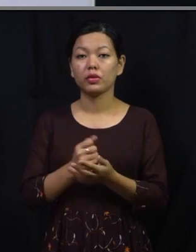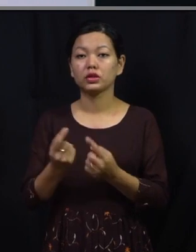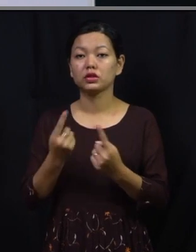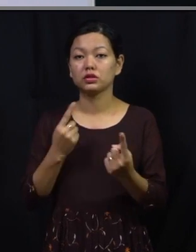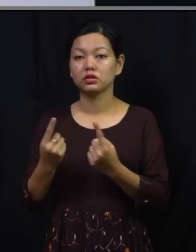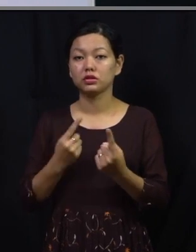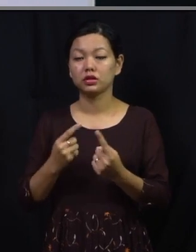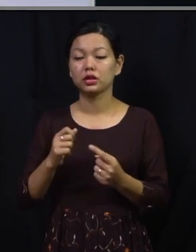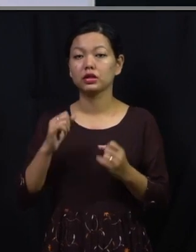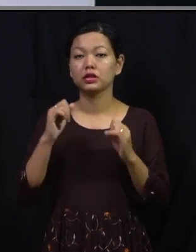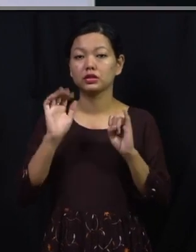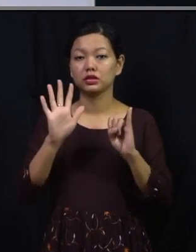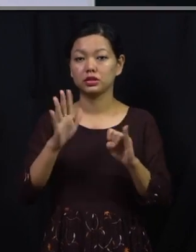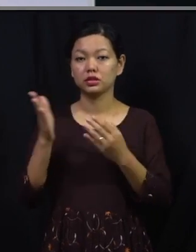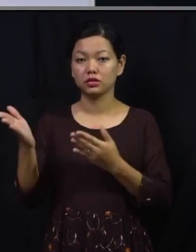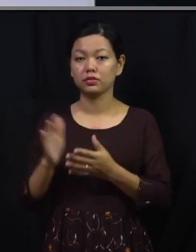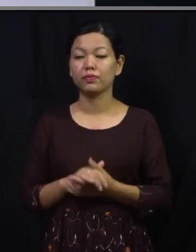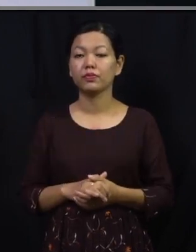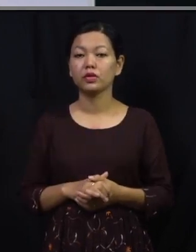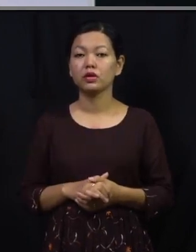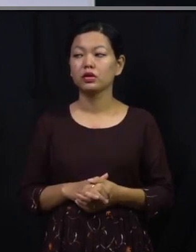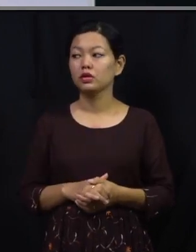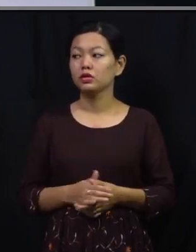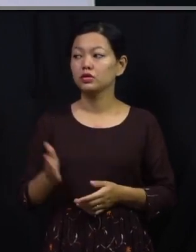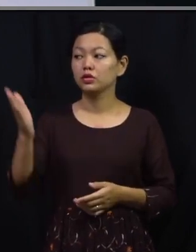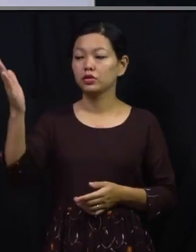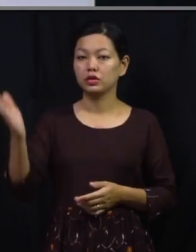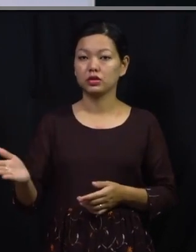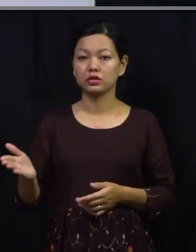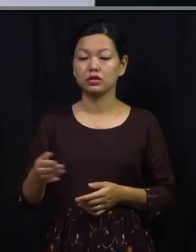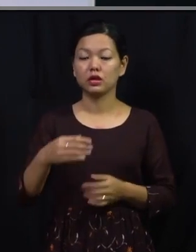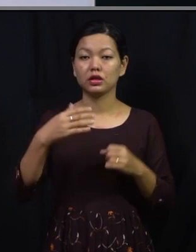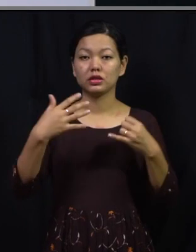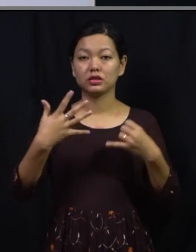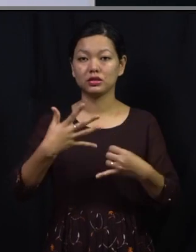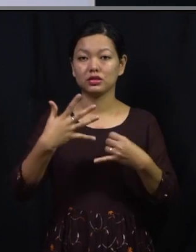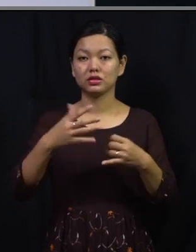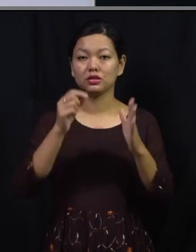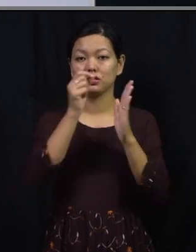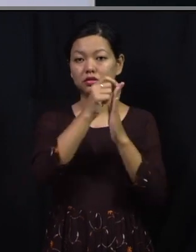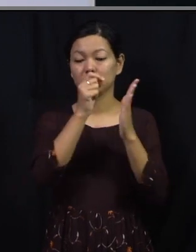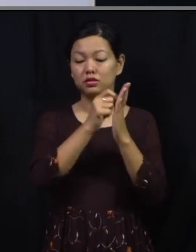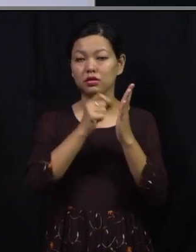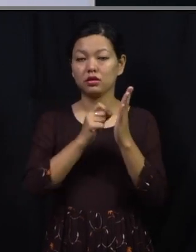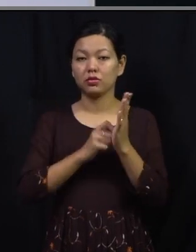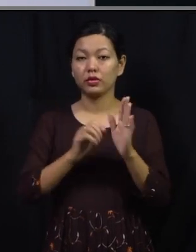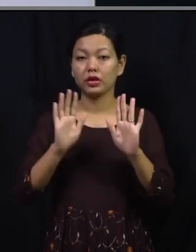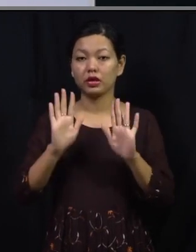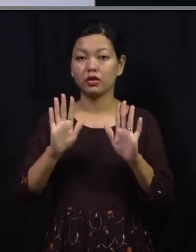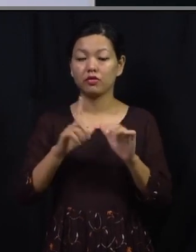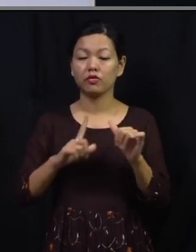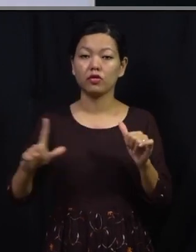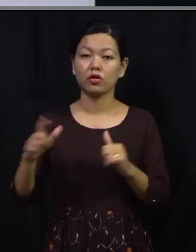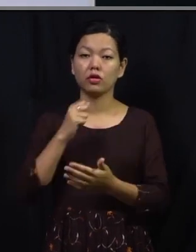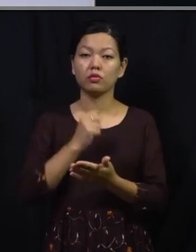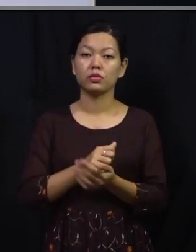done in the position statement. So in accounting, this is the process, or this is the sequential steps that have to